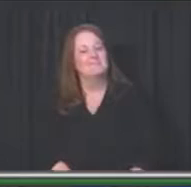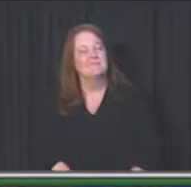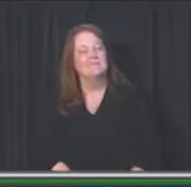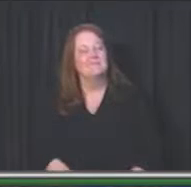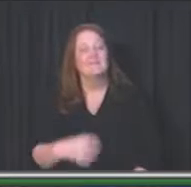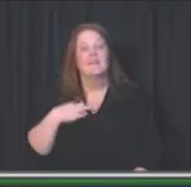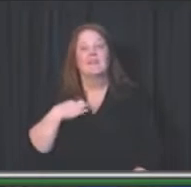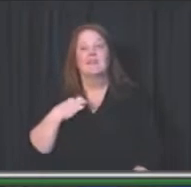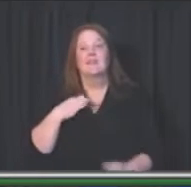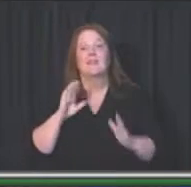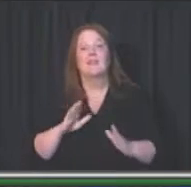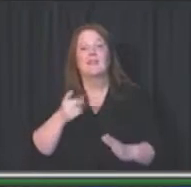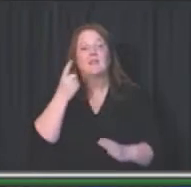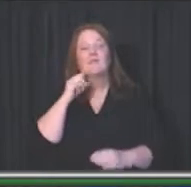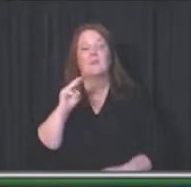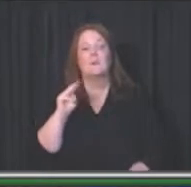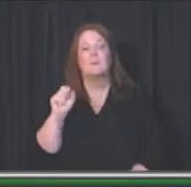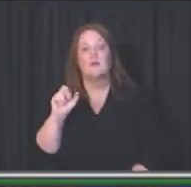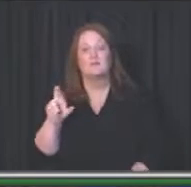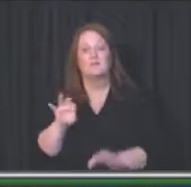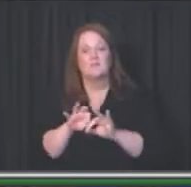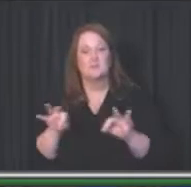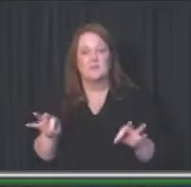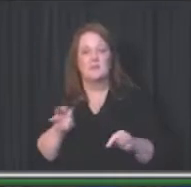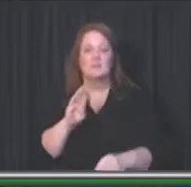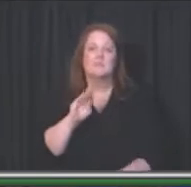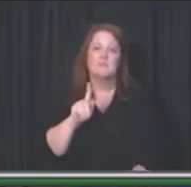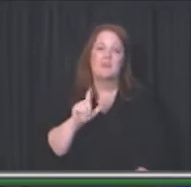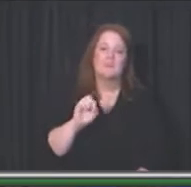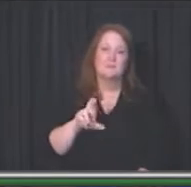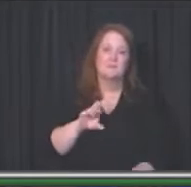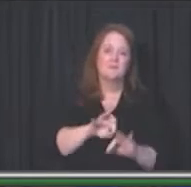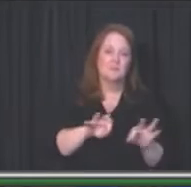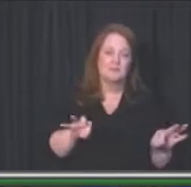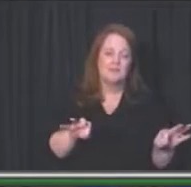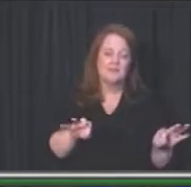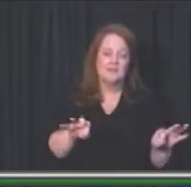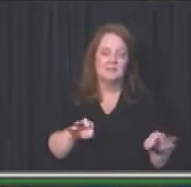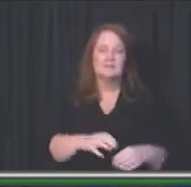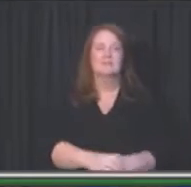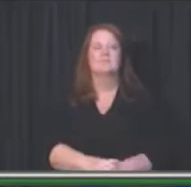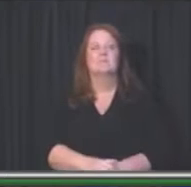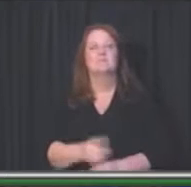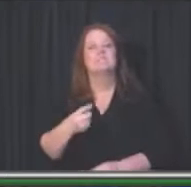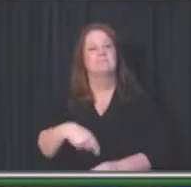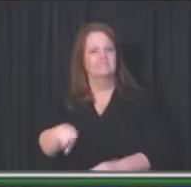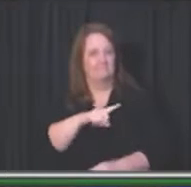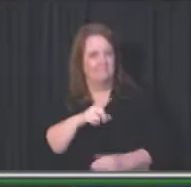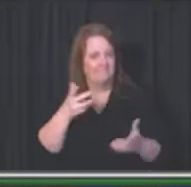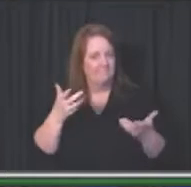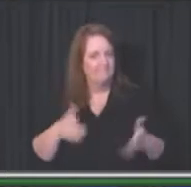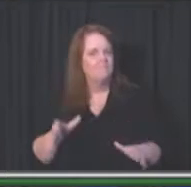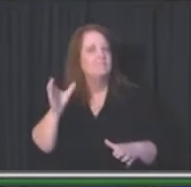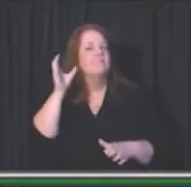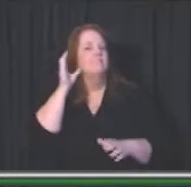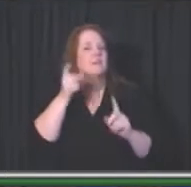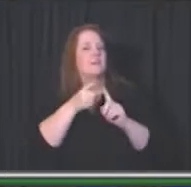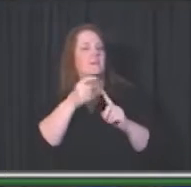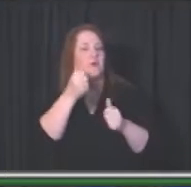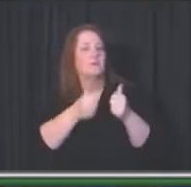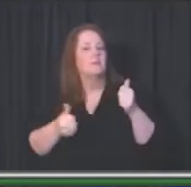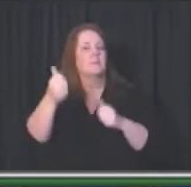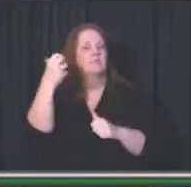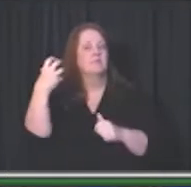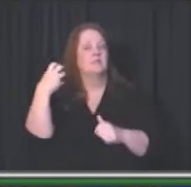Candidates for the master's degrees and bachelor's degrees, you have heard the recommendations of the Dean of